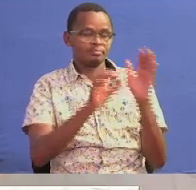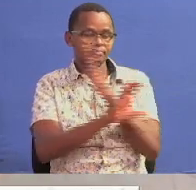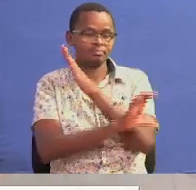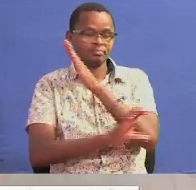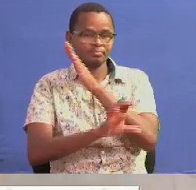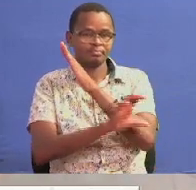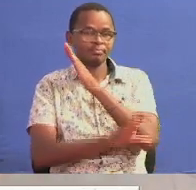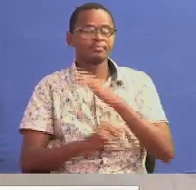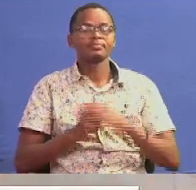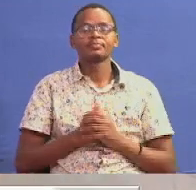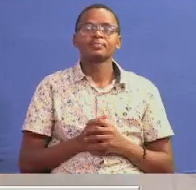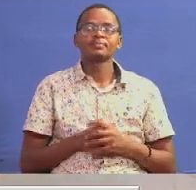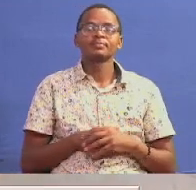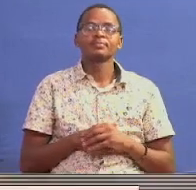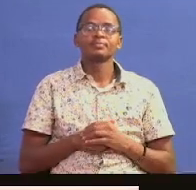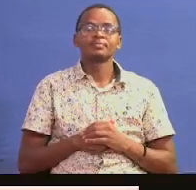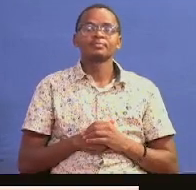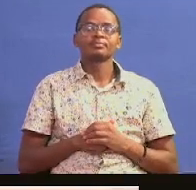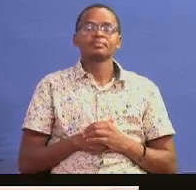country?